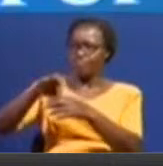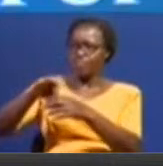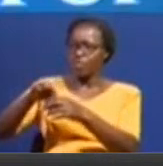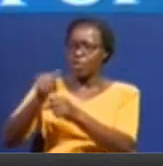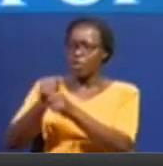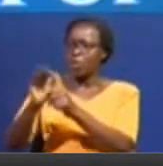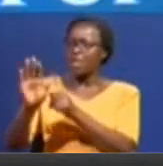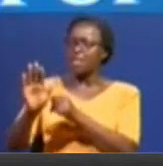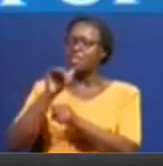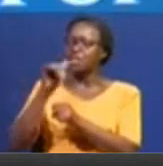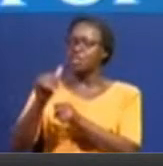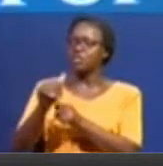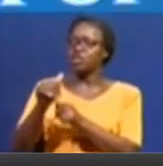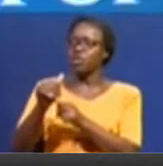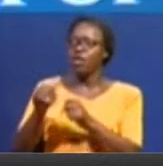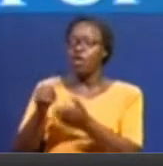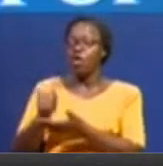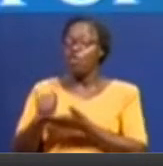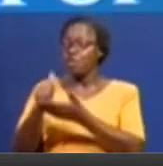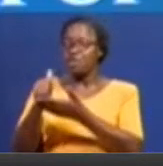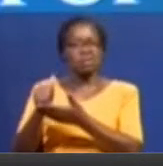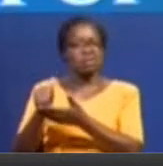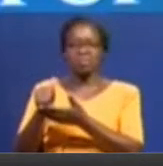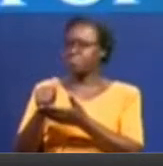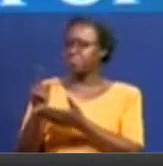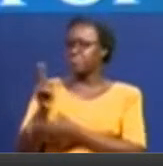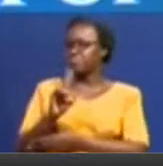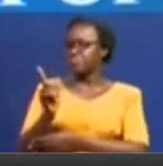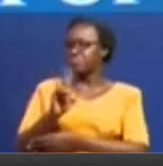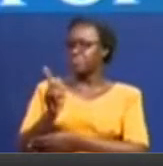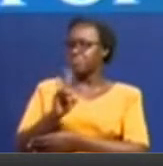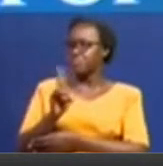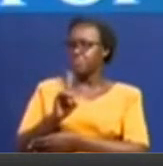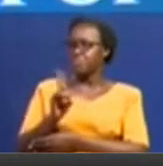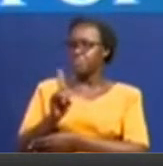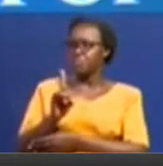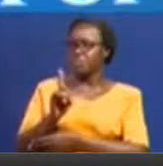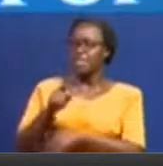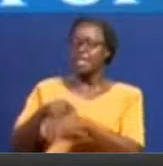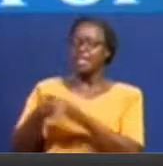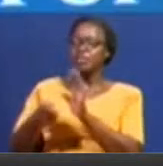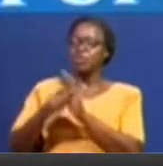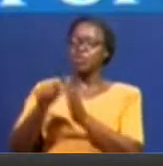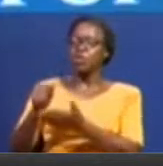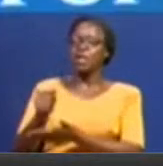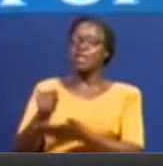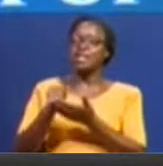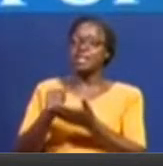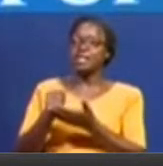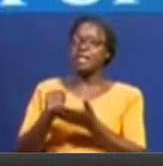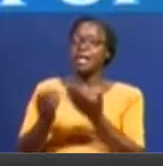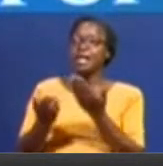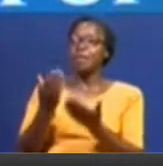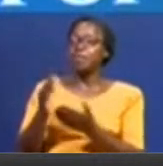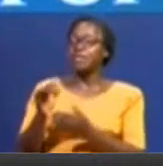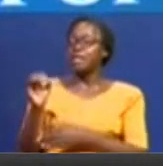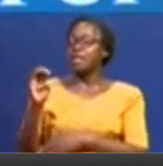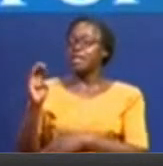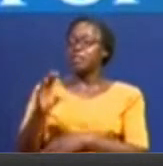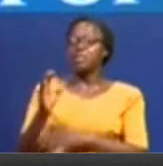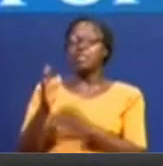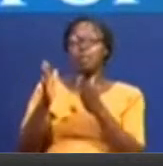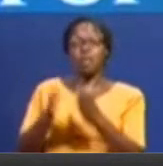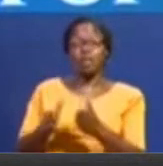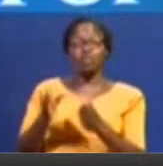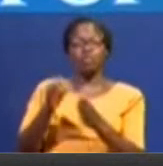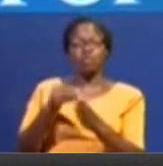is not that of assisting. An assisted, when you require assistance, it either has to be an IBC